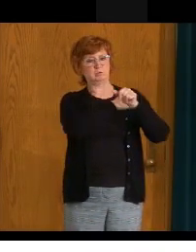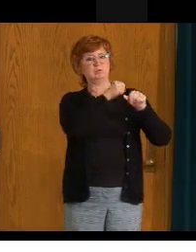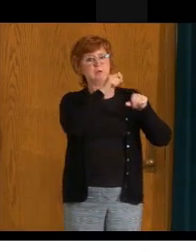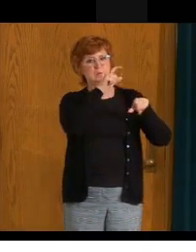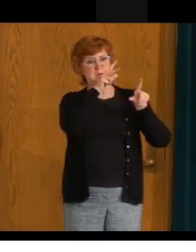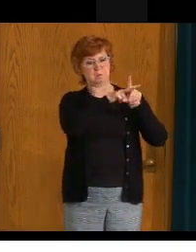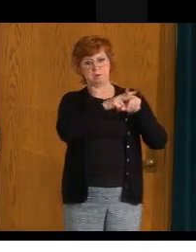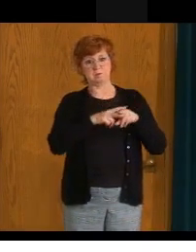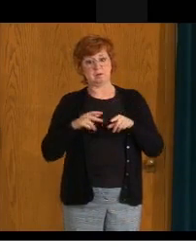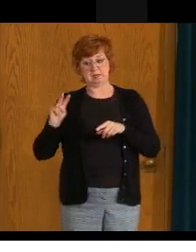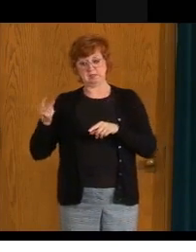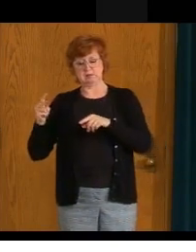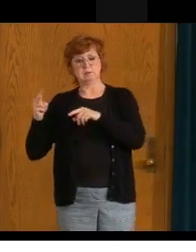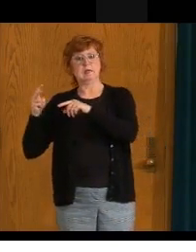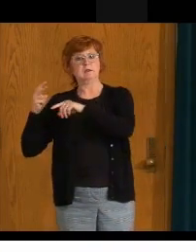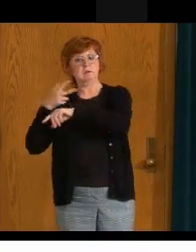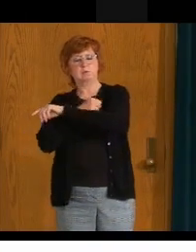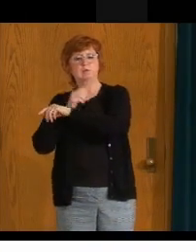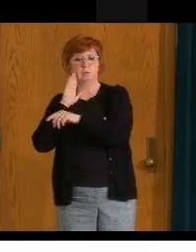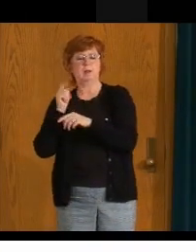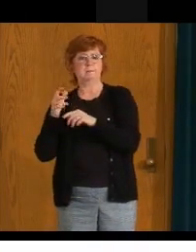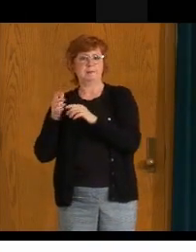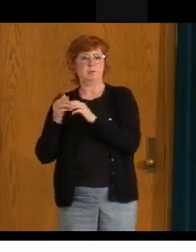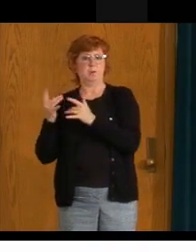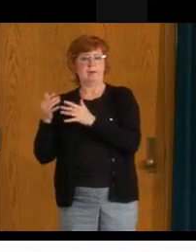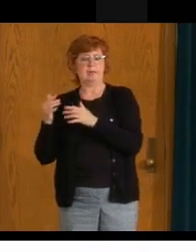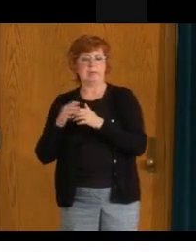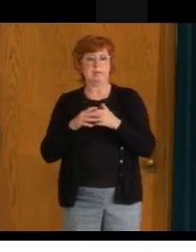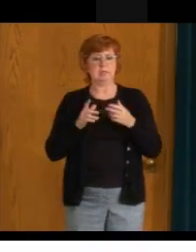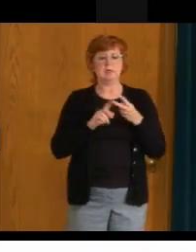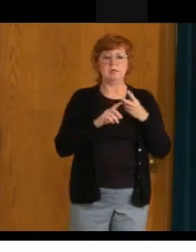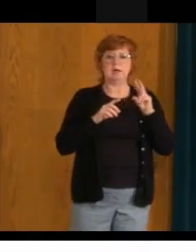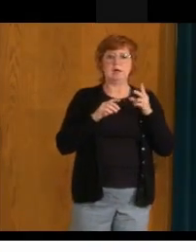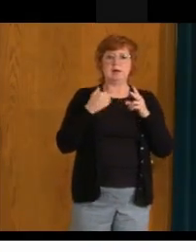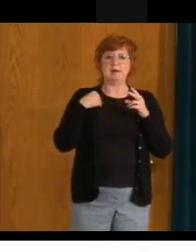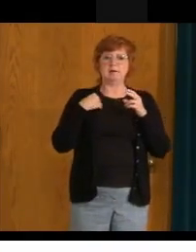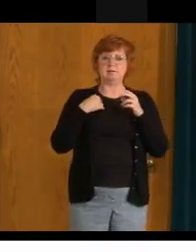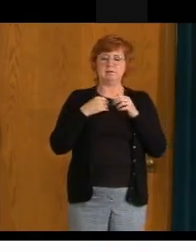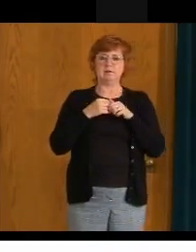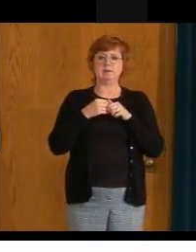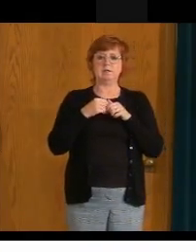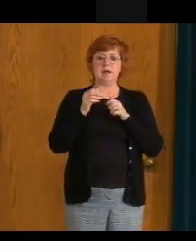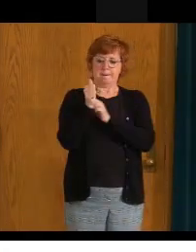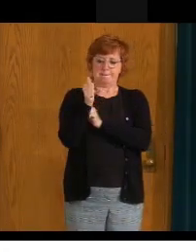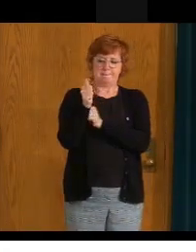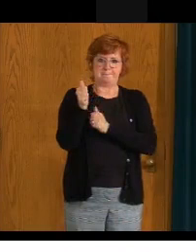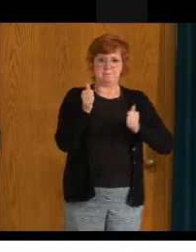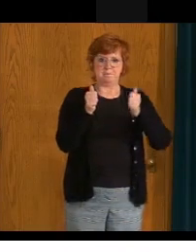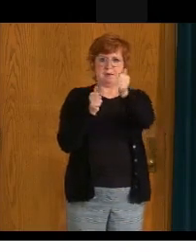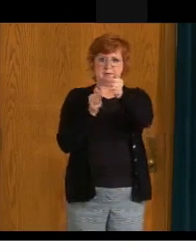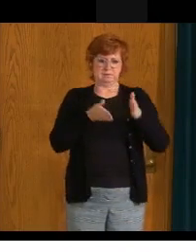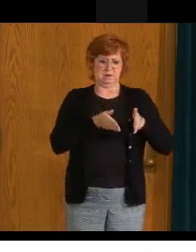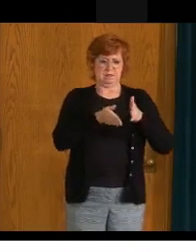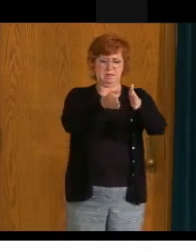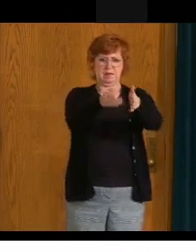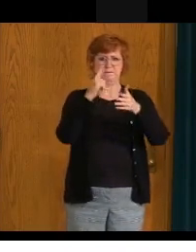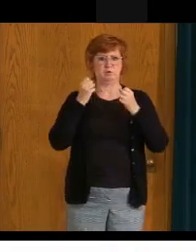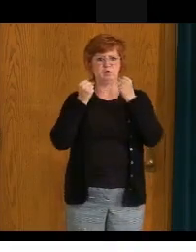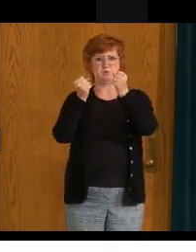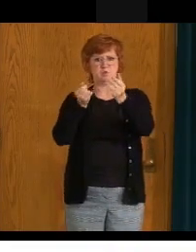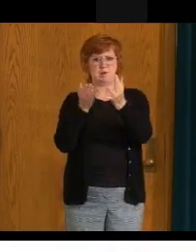creating fast pass lanes for first doses through our drive-thrus, as well as in many walk-in